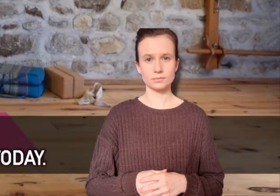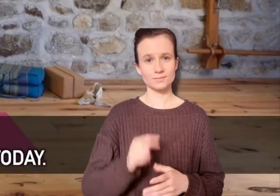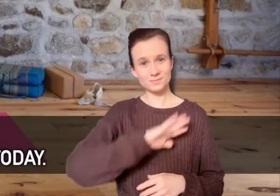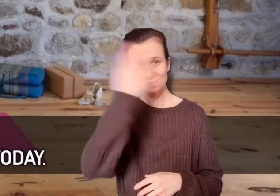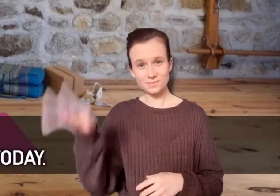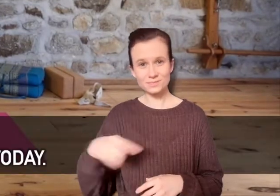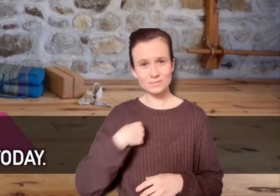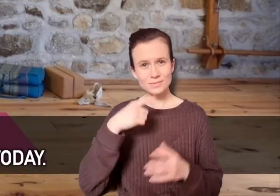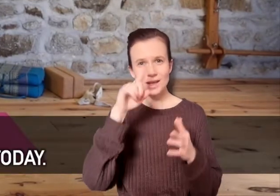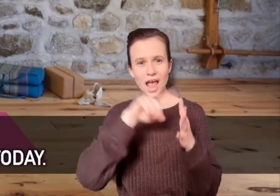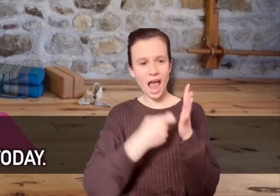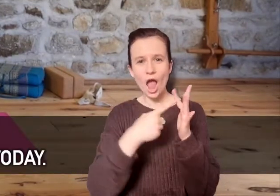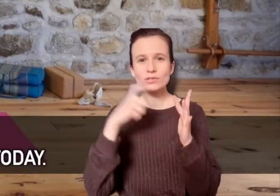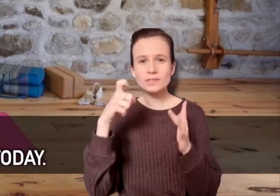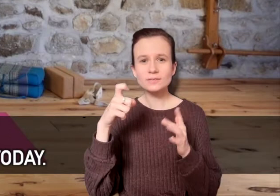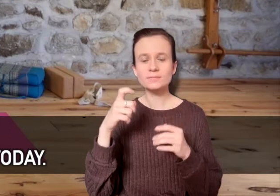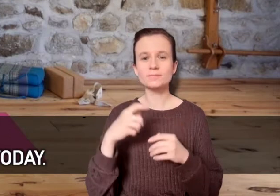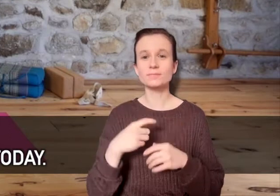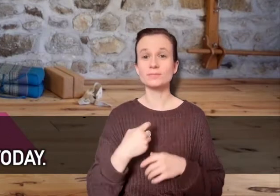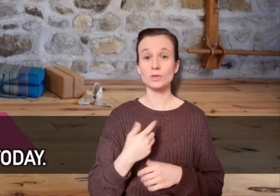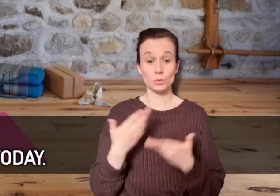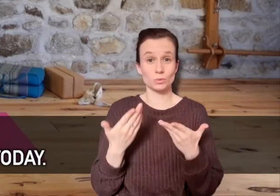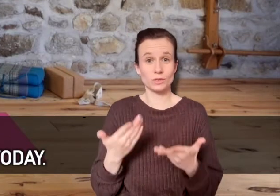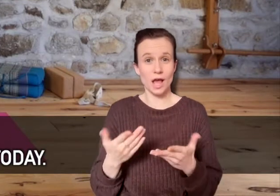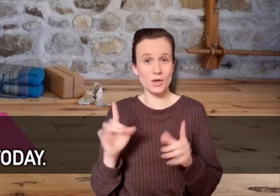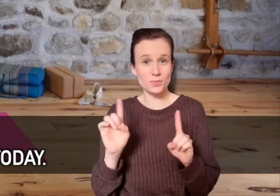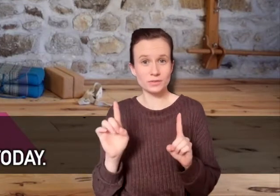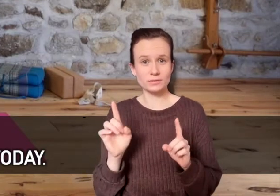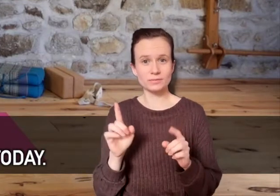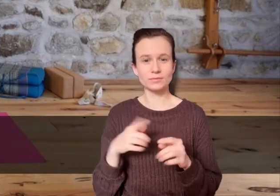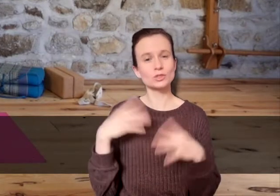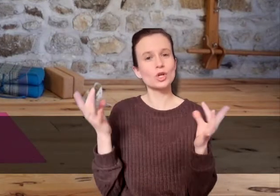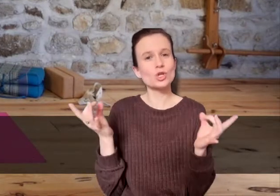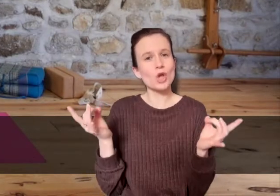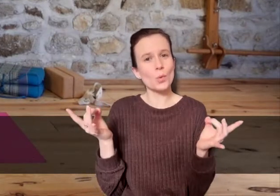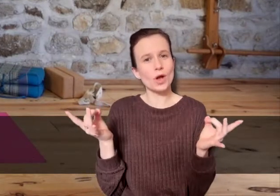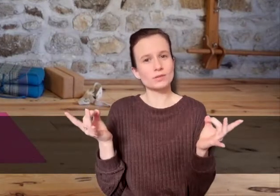Hi, I'm Eric. I'm going to be taking you through a yoga series today.